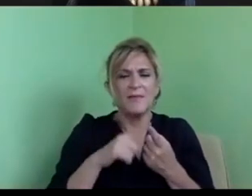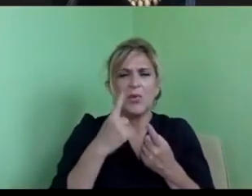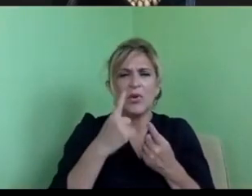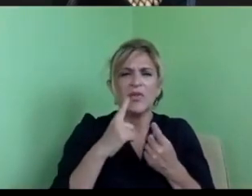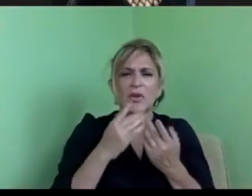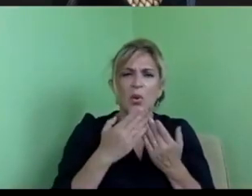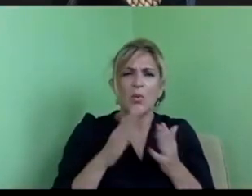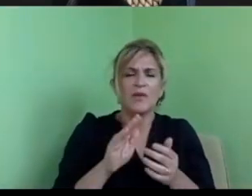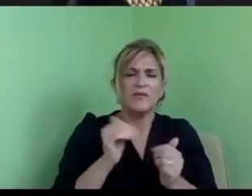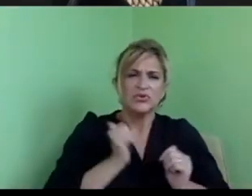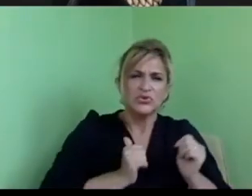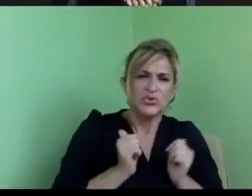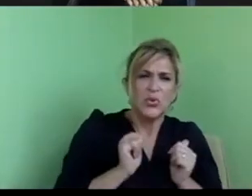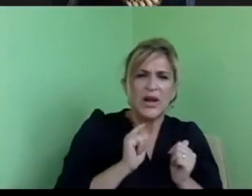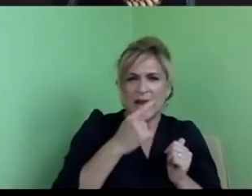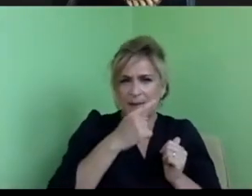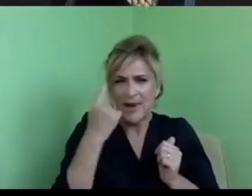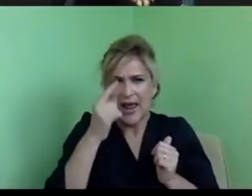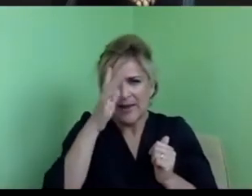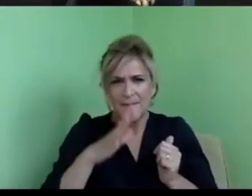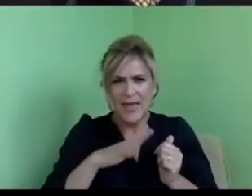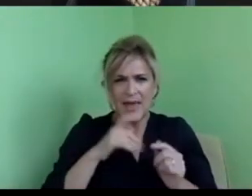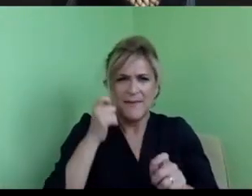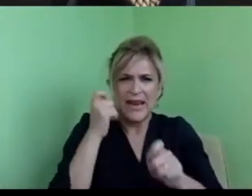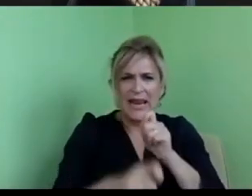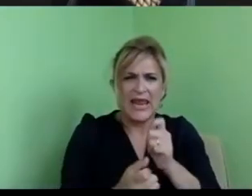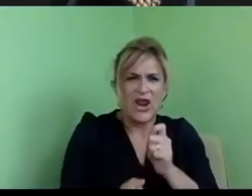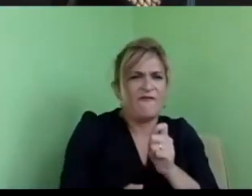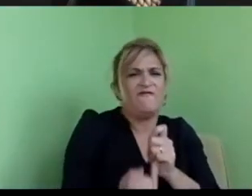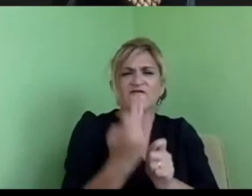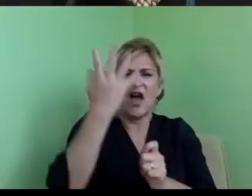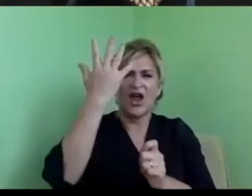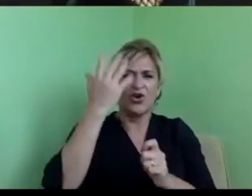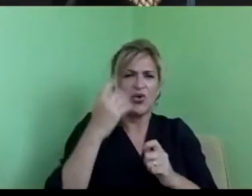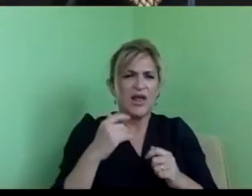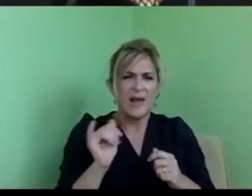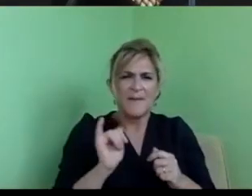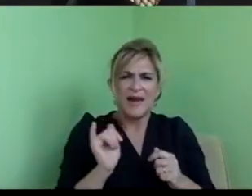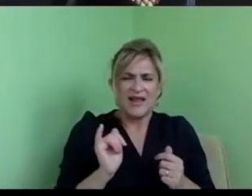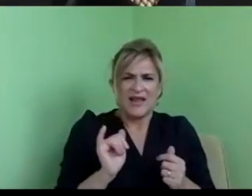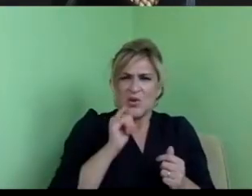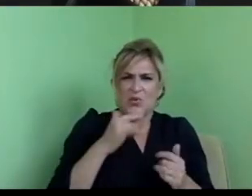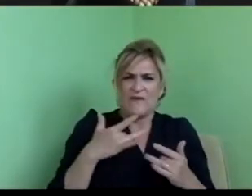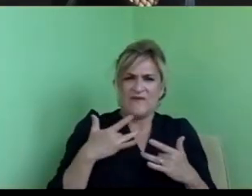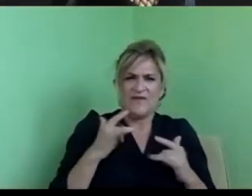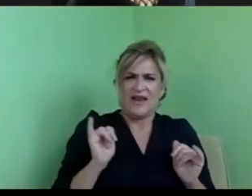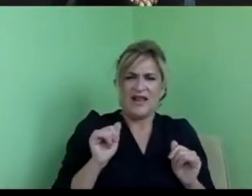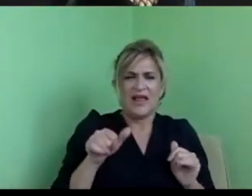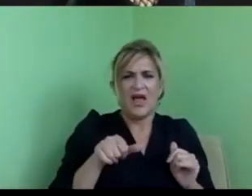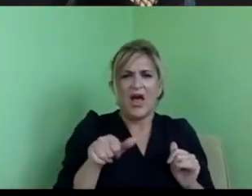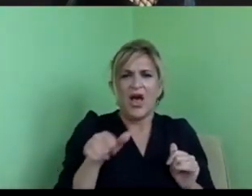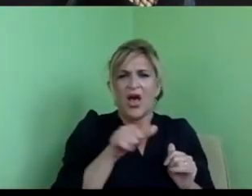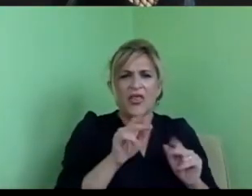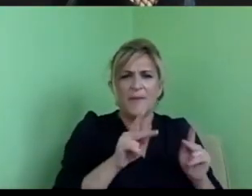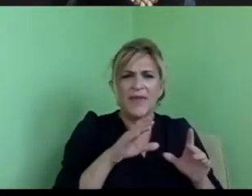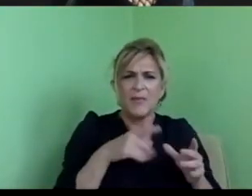there's like a black man like being lit on fire and like running and i'm like i don't feel like any other people they would just show that